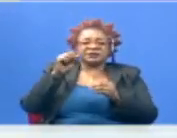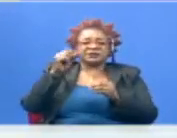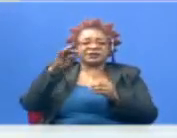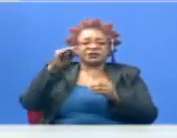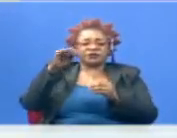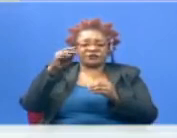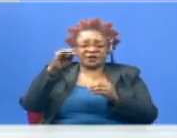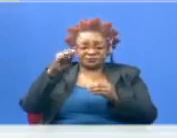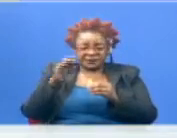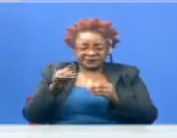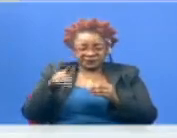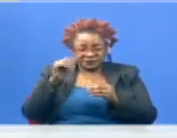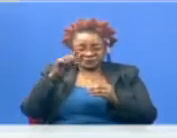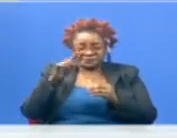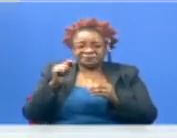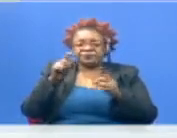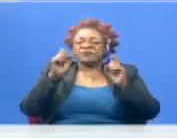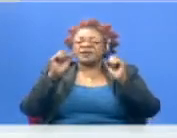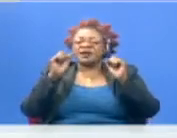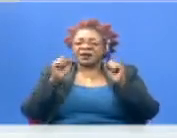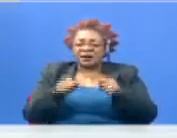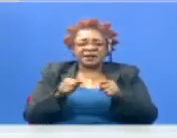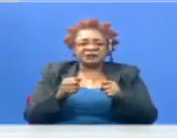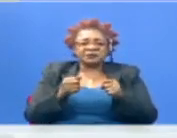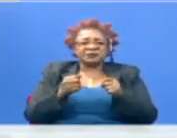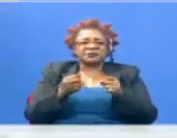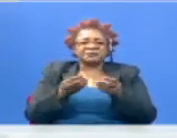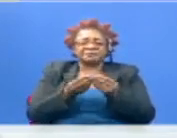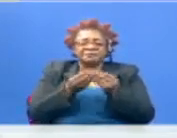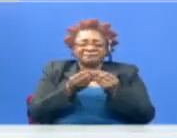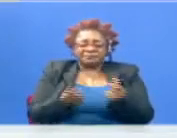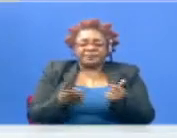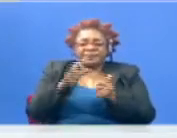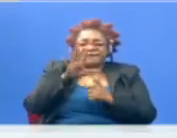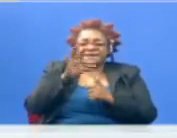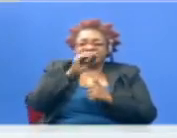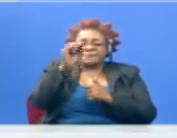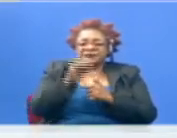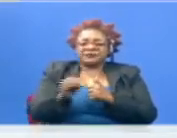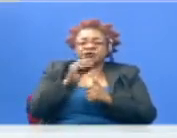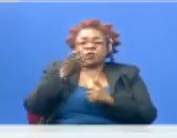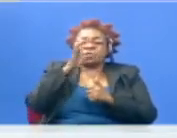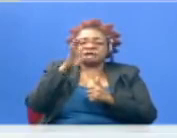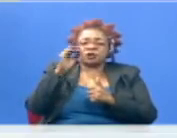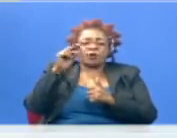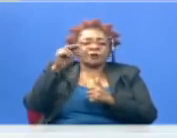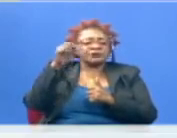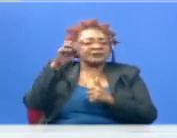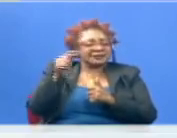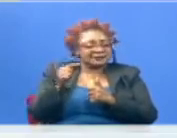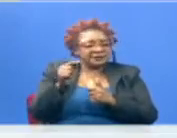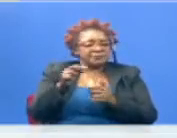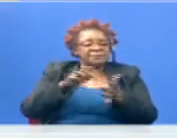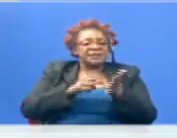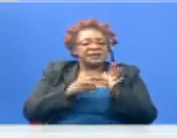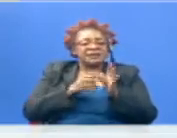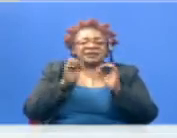viscosa. It can dehydrate to 5% relative water content, meaning it can